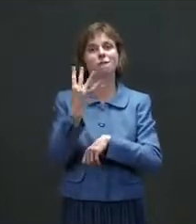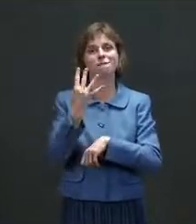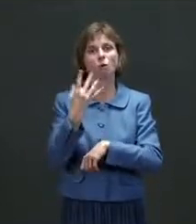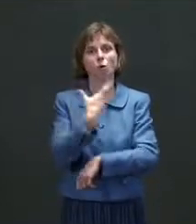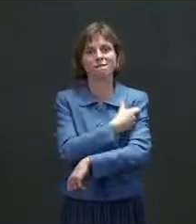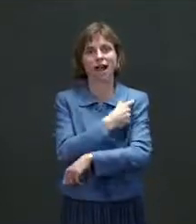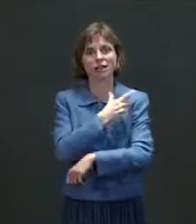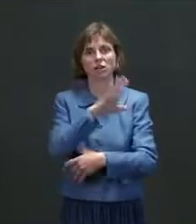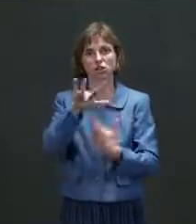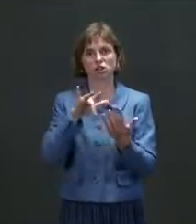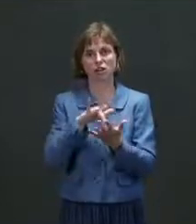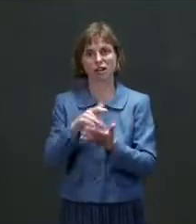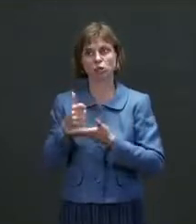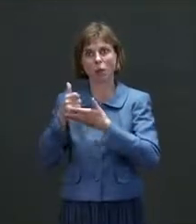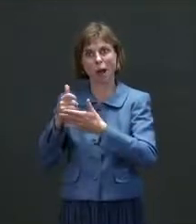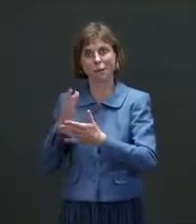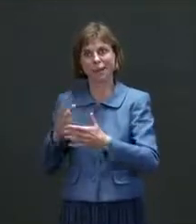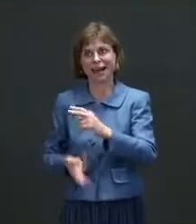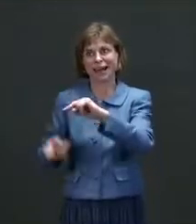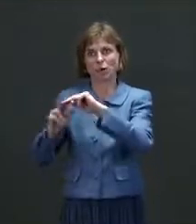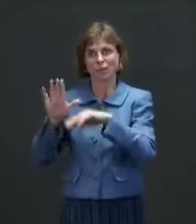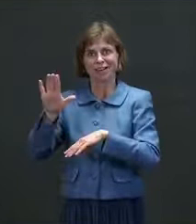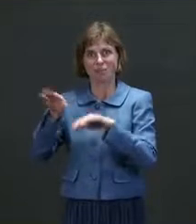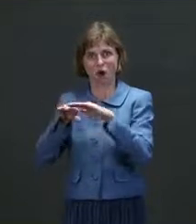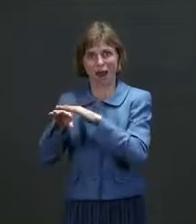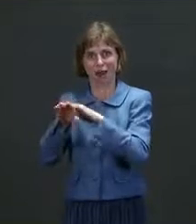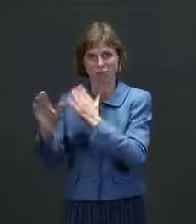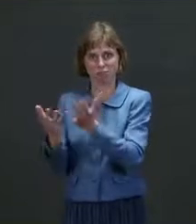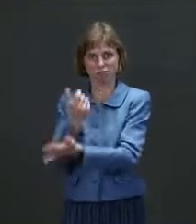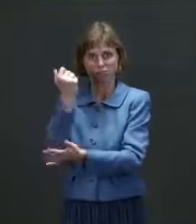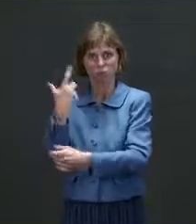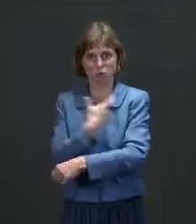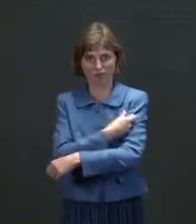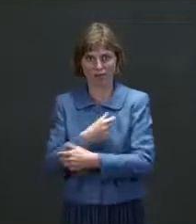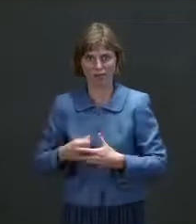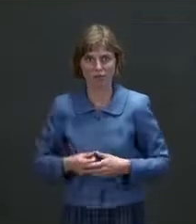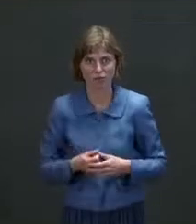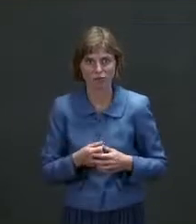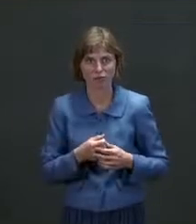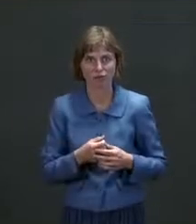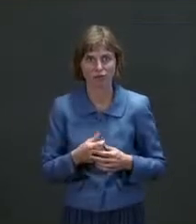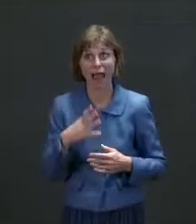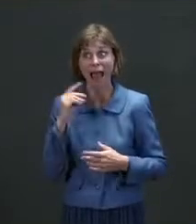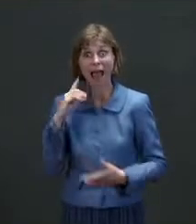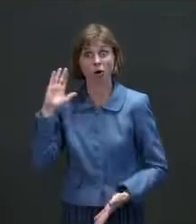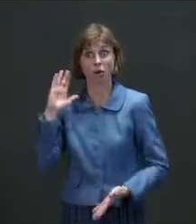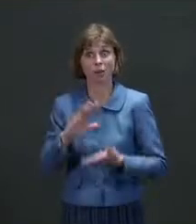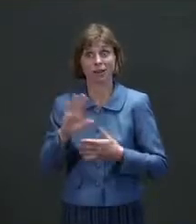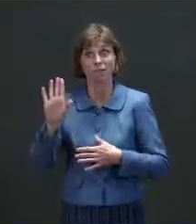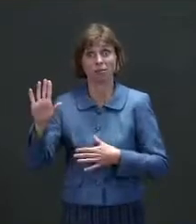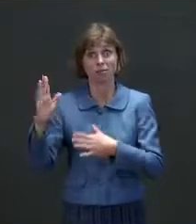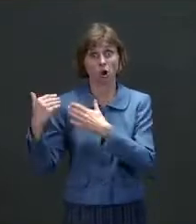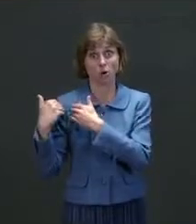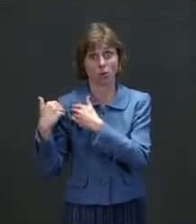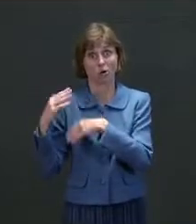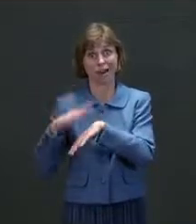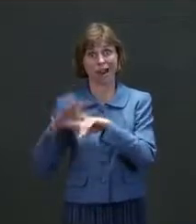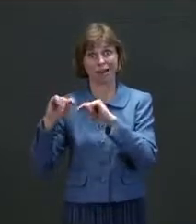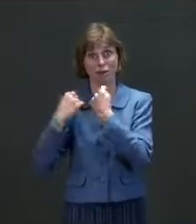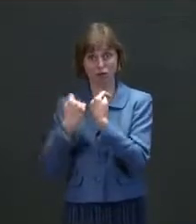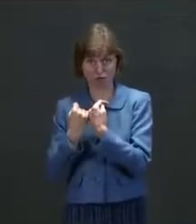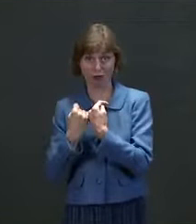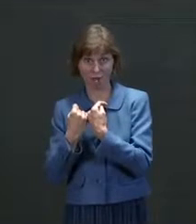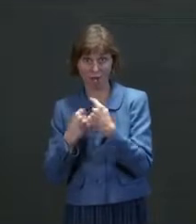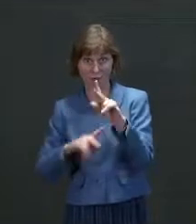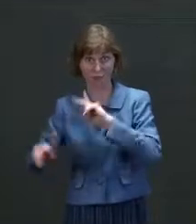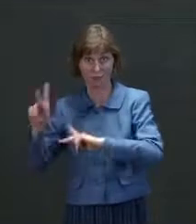help increase their access to the vaccination, as well as take the burden off of their tribal members from having